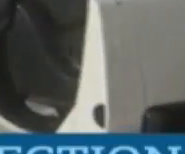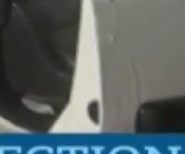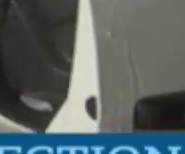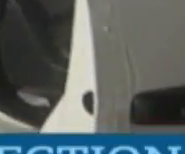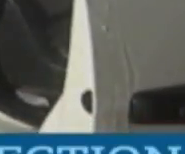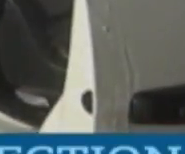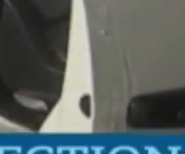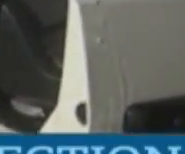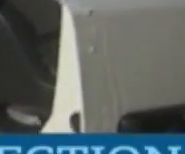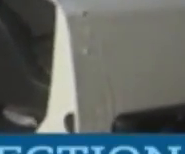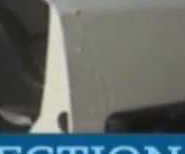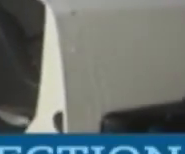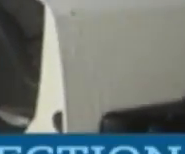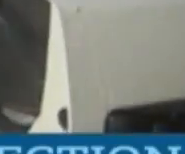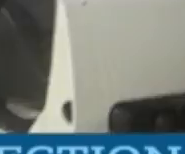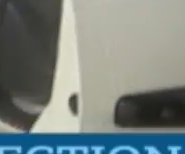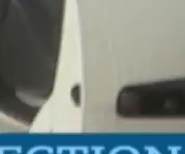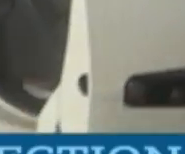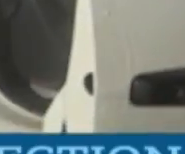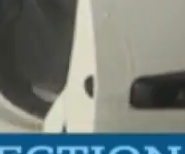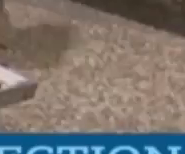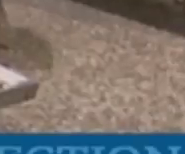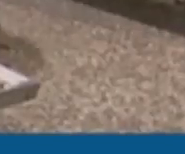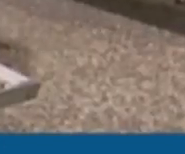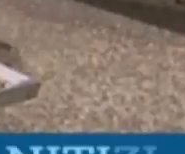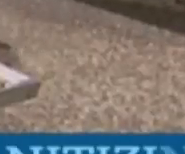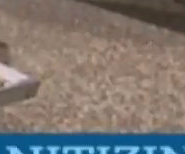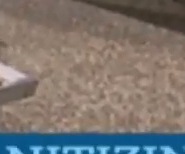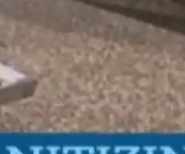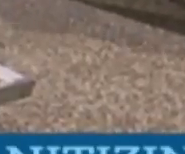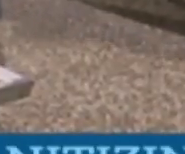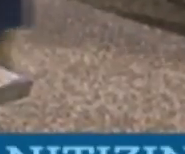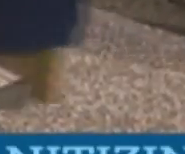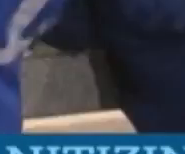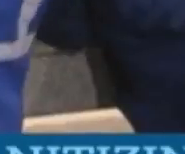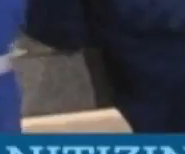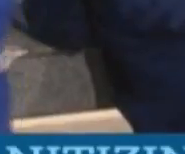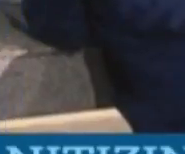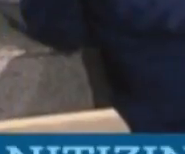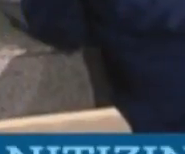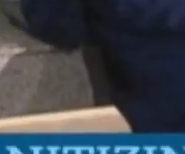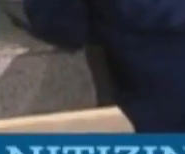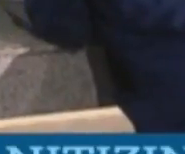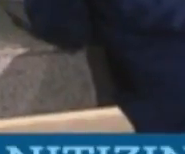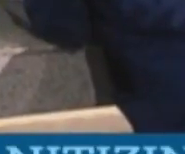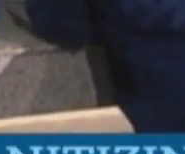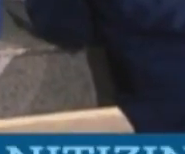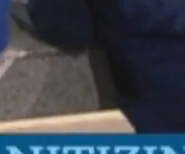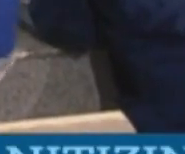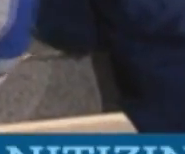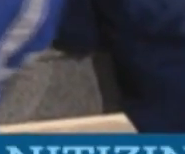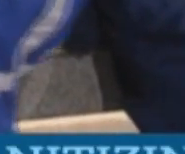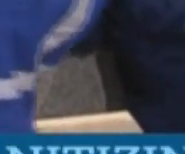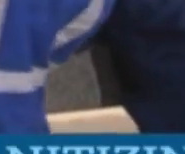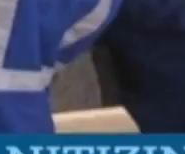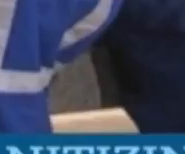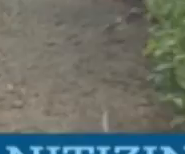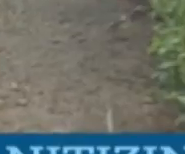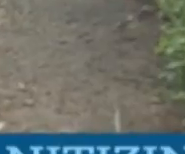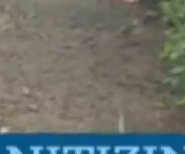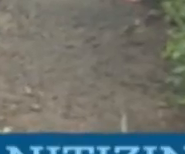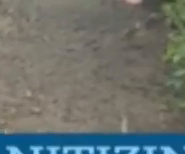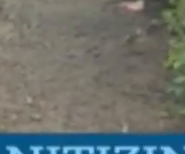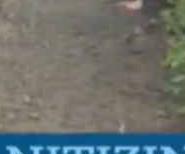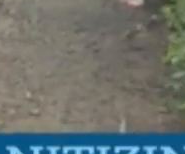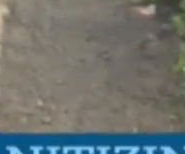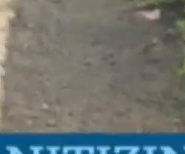our delivery staff all wear masks and wash their hands regularly. Our vendors ensure that they sanitize every time they handle money and